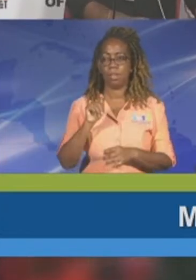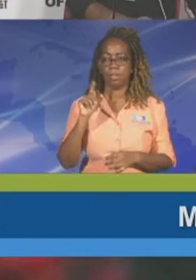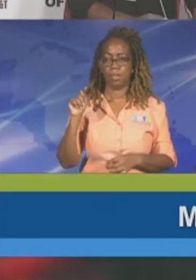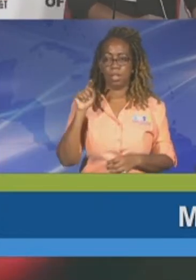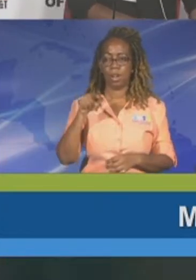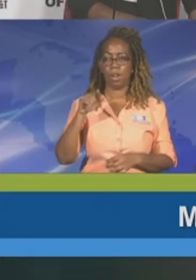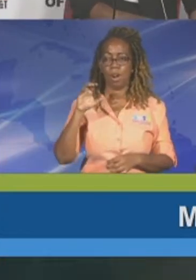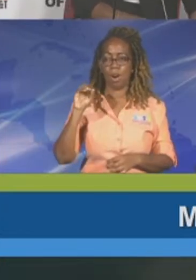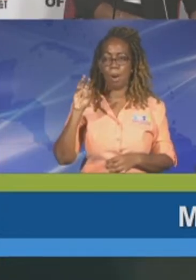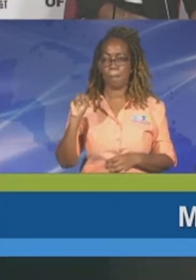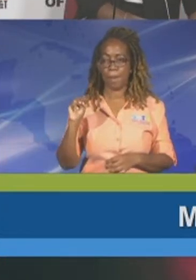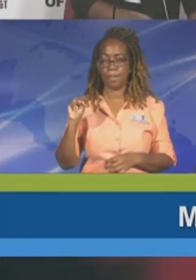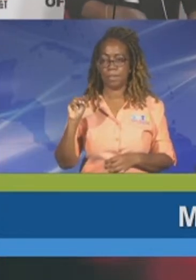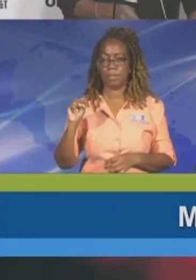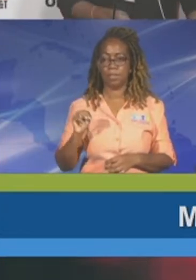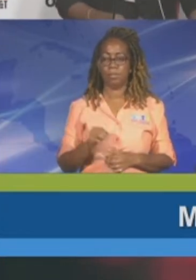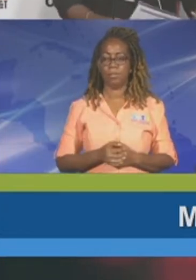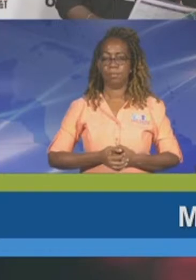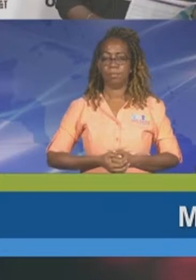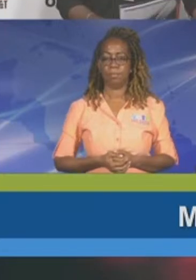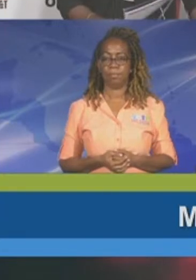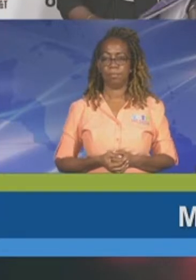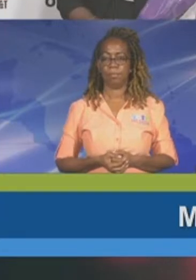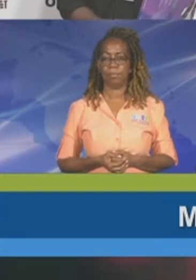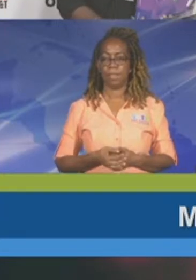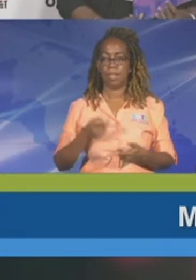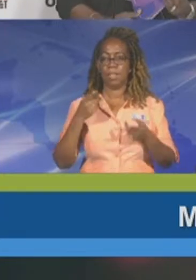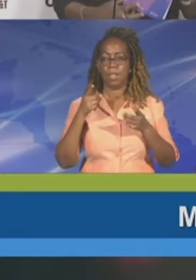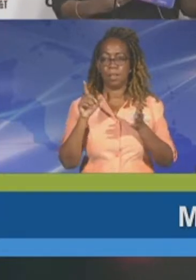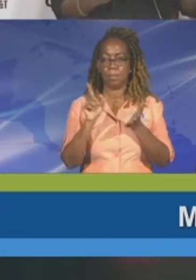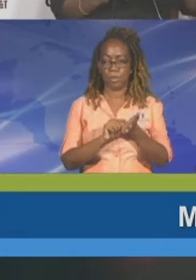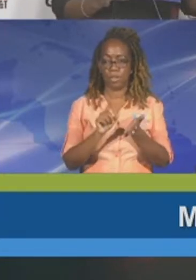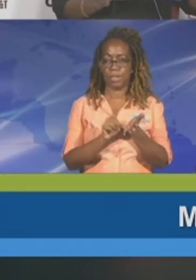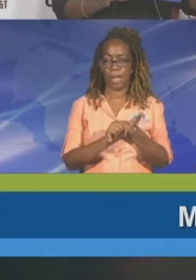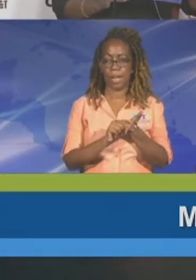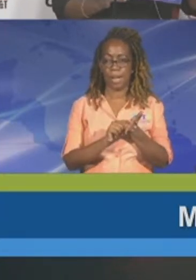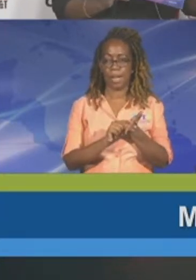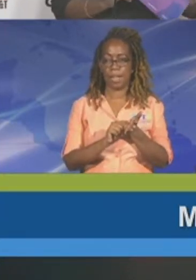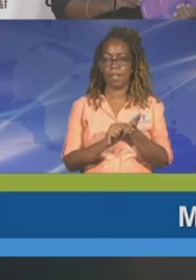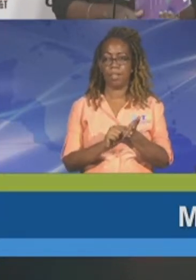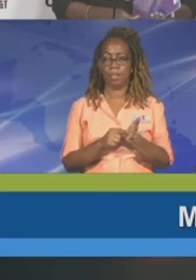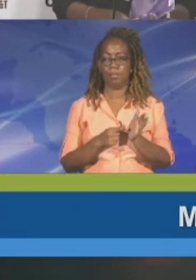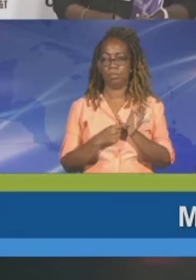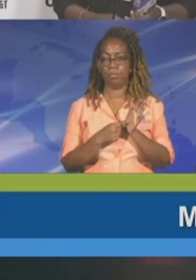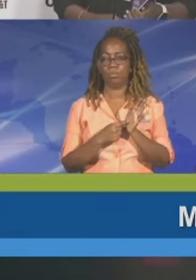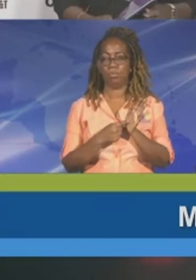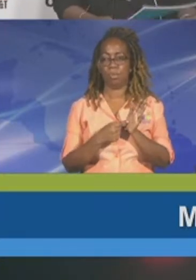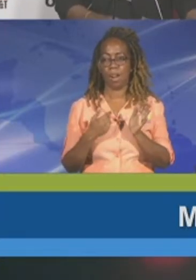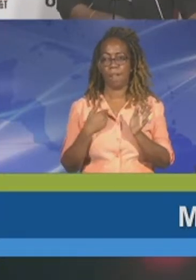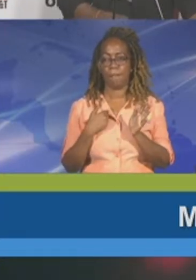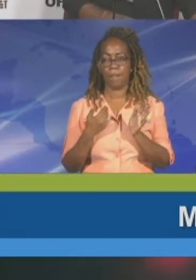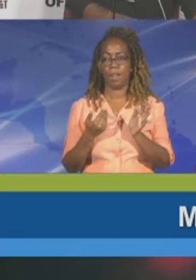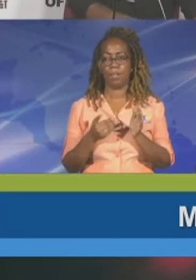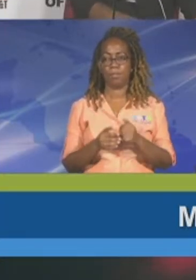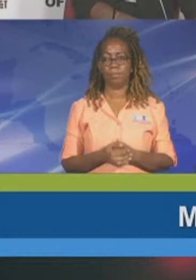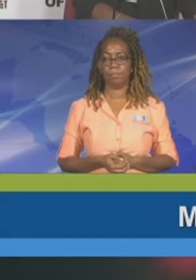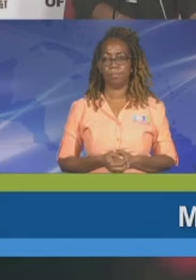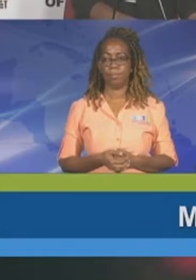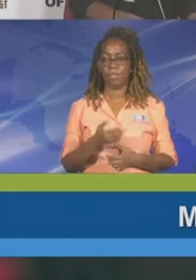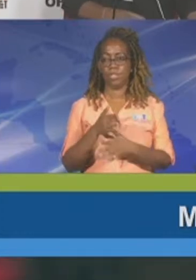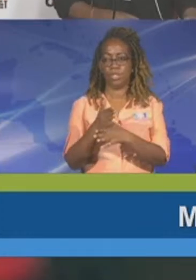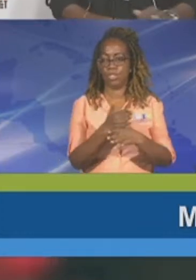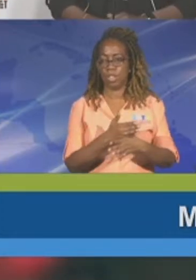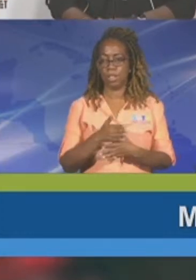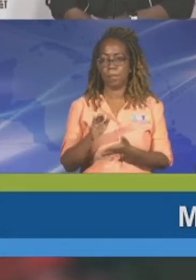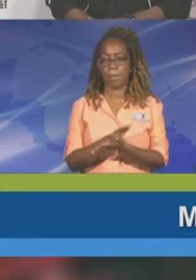you need. And we also have a print copy of that available, and we are in the process of distributing